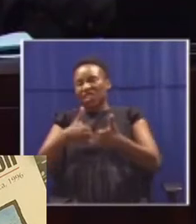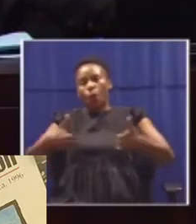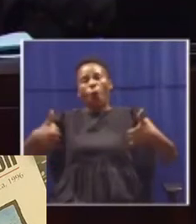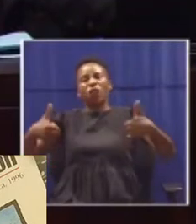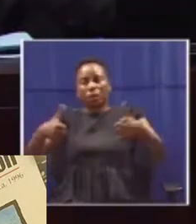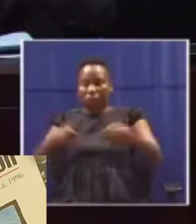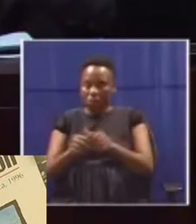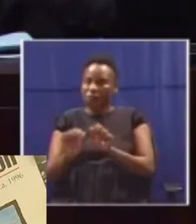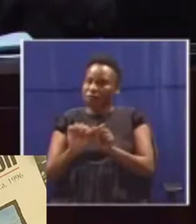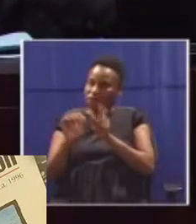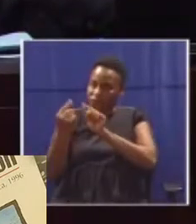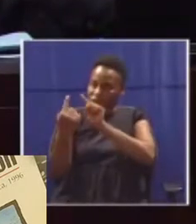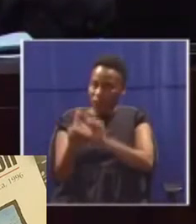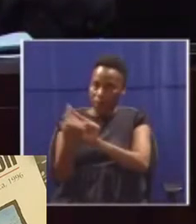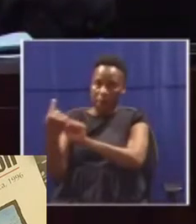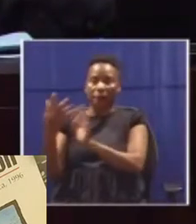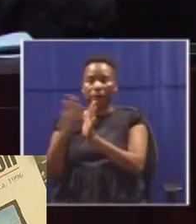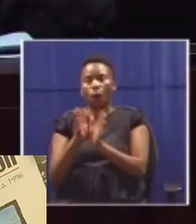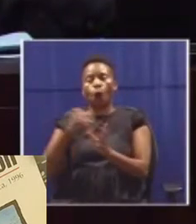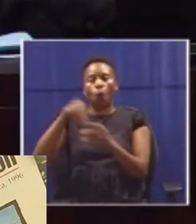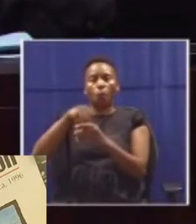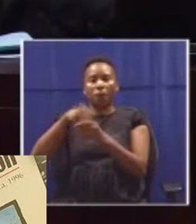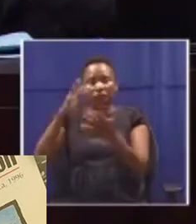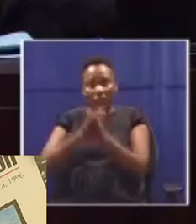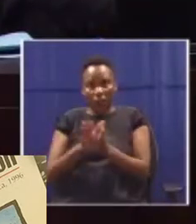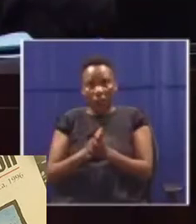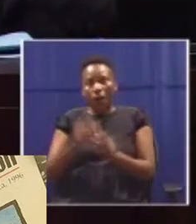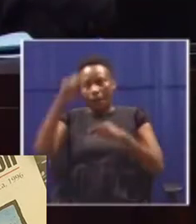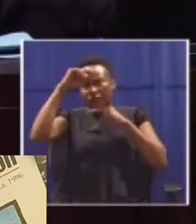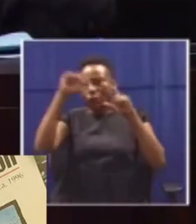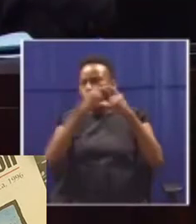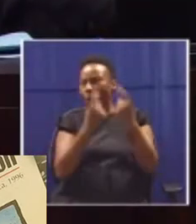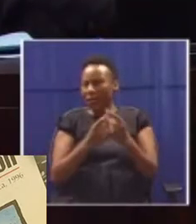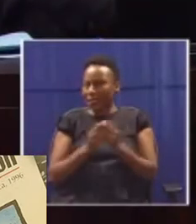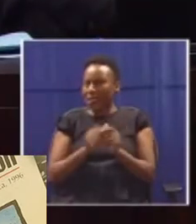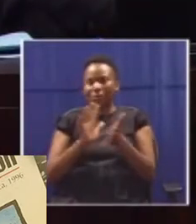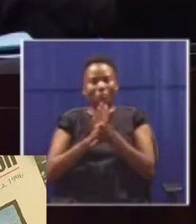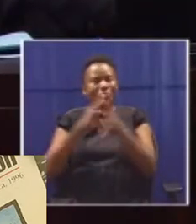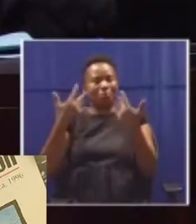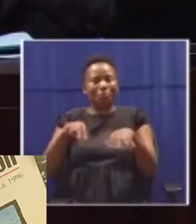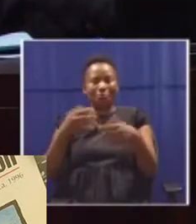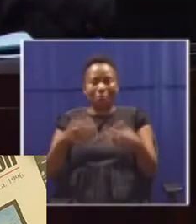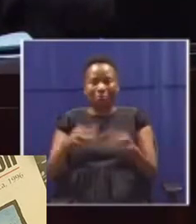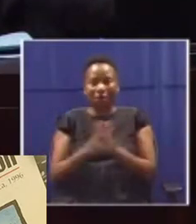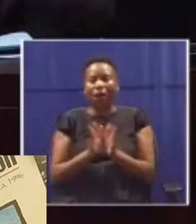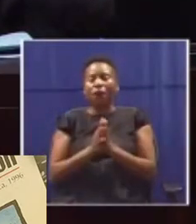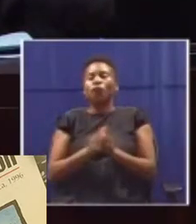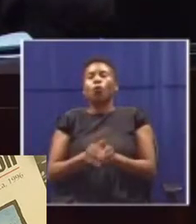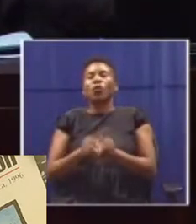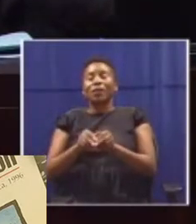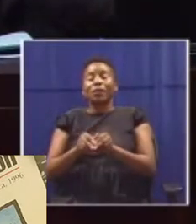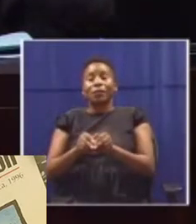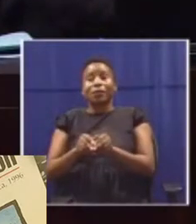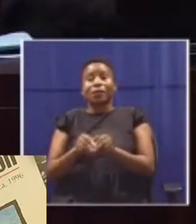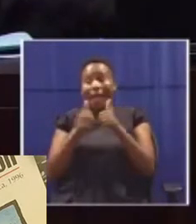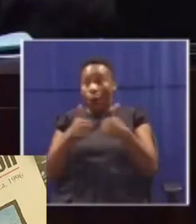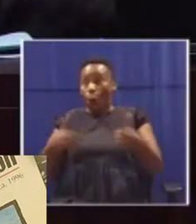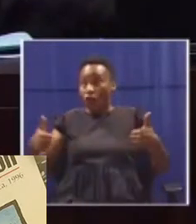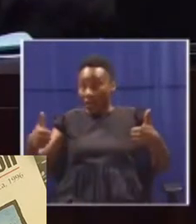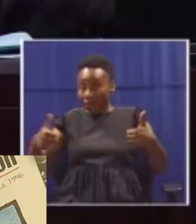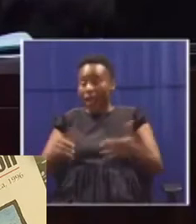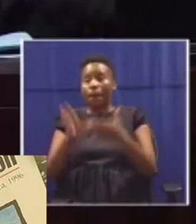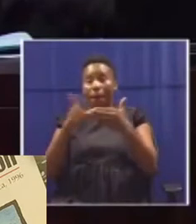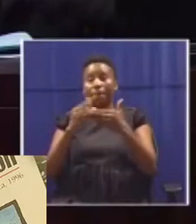contribution of stakeholders. The Portfolio Committee is grateful and thankful to stakeholders and members of the public which